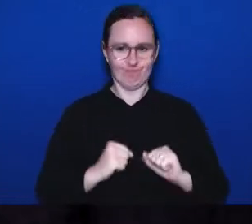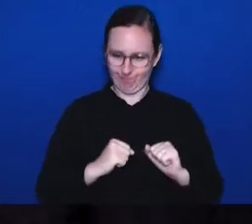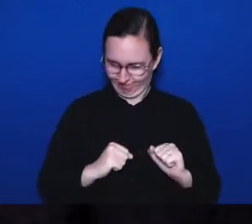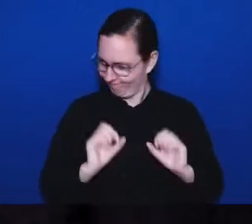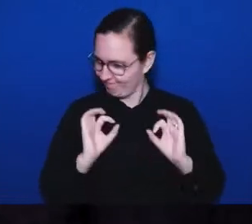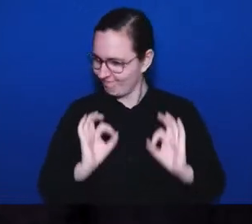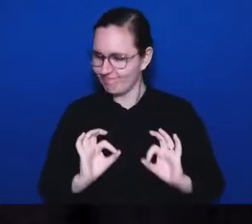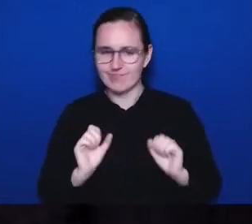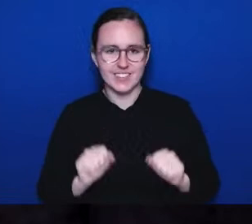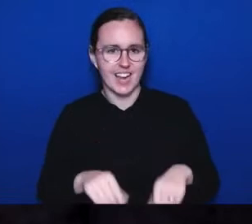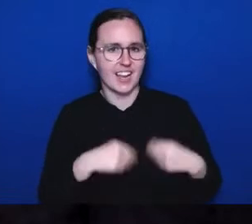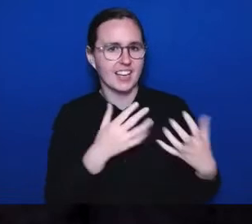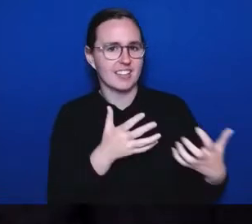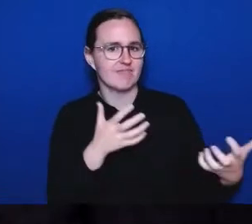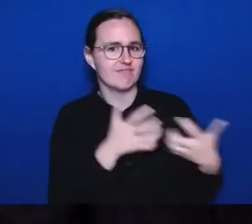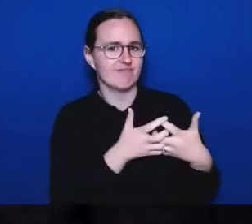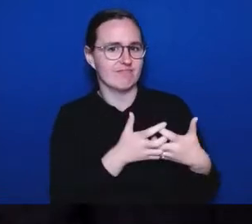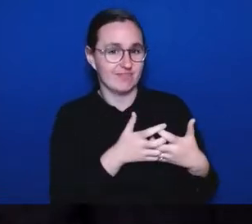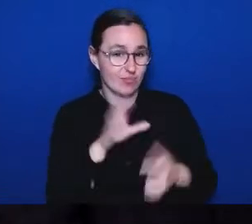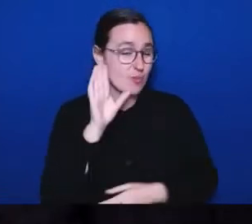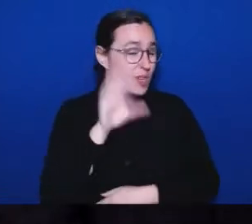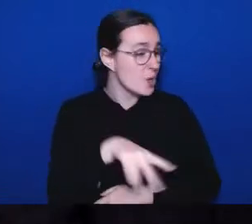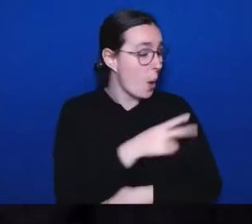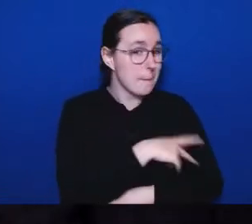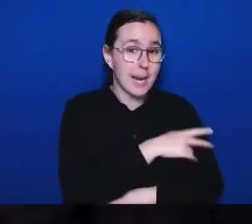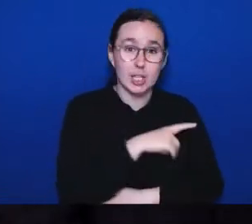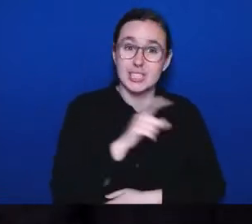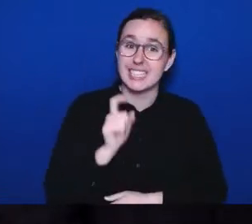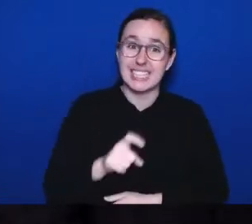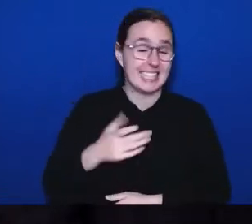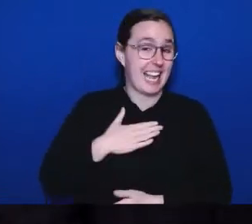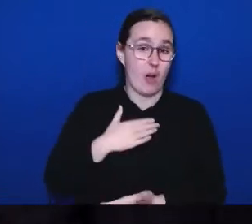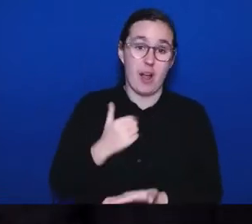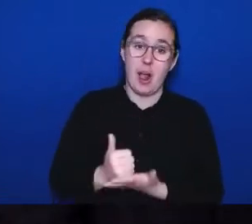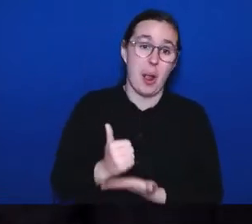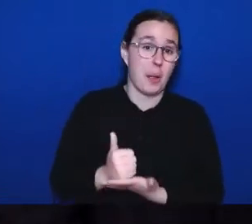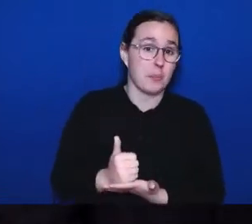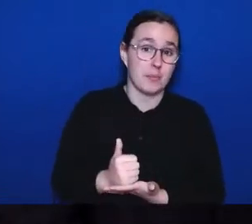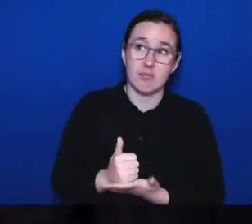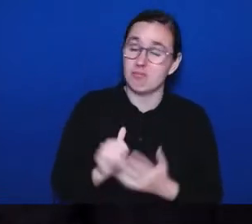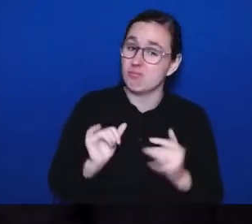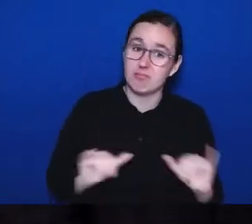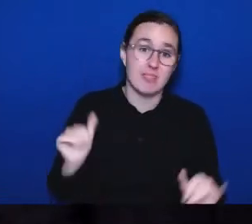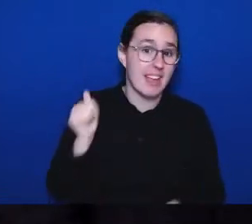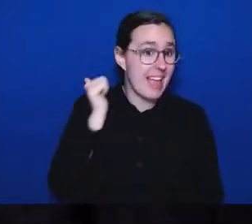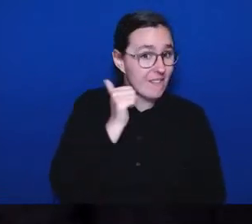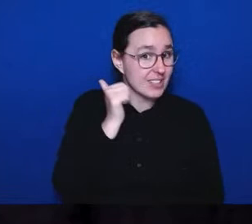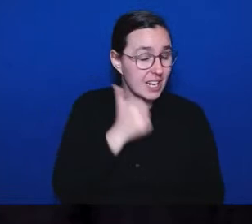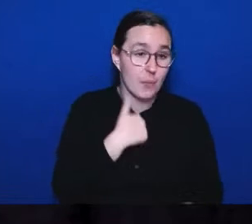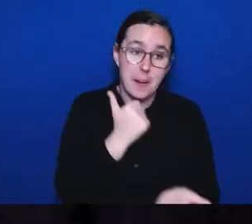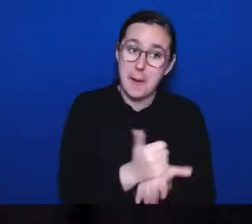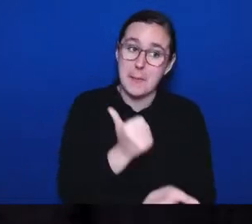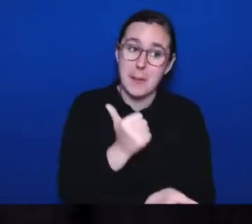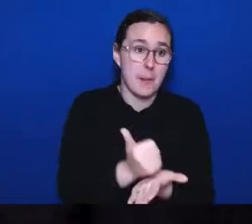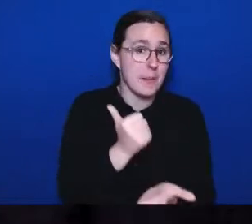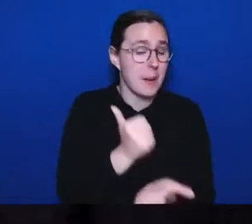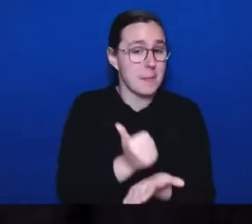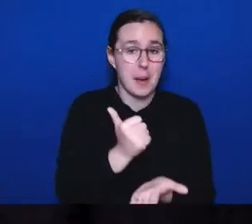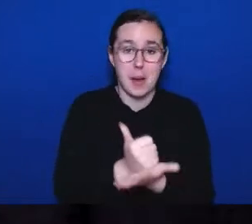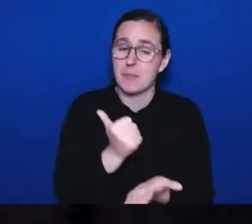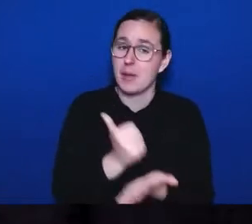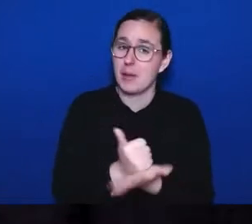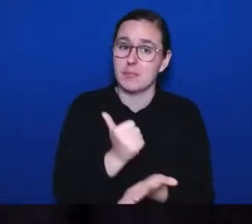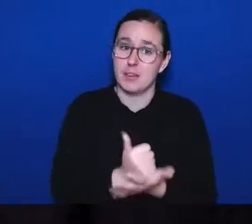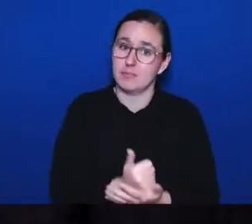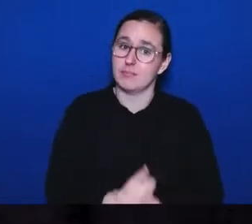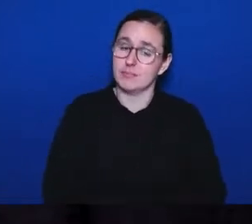they need our help. And as physicians, we do that in our clinics, we do that in our hospitals, and allow us to be able to be inputting into